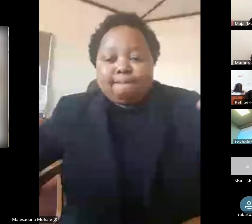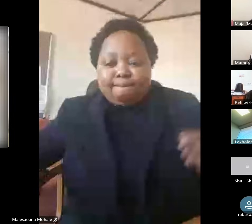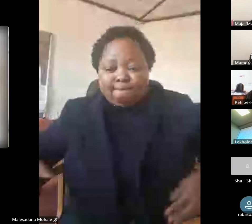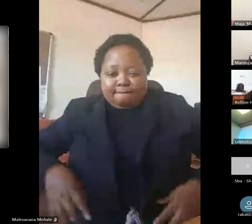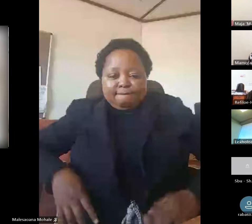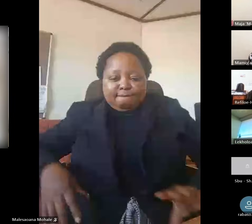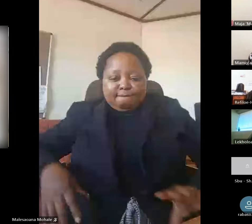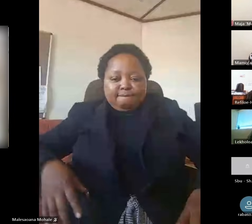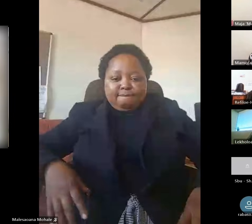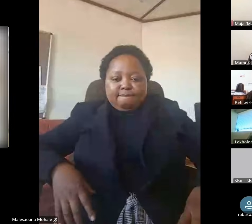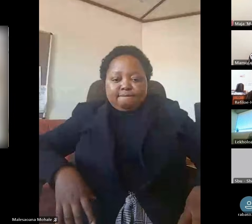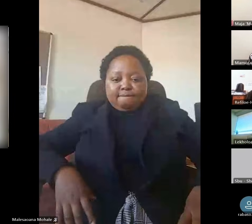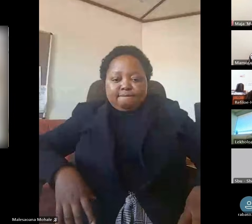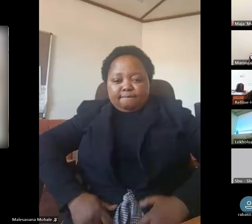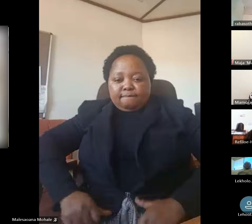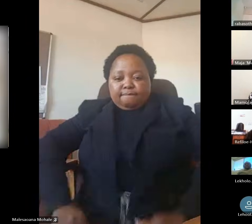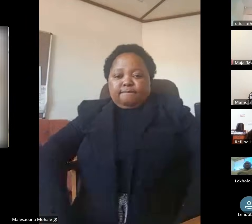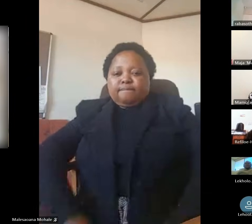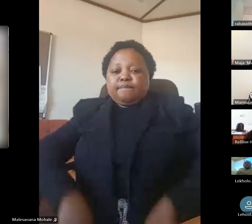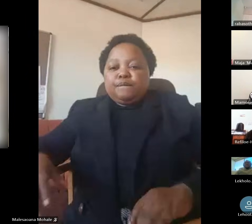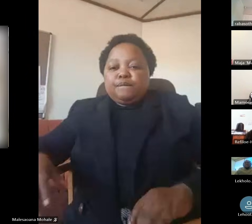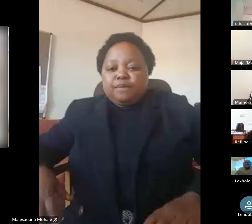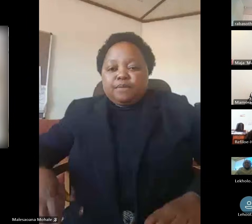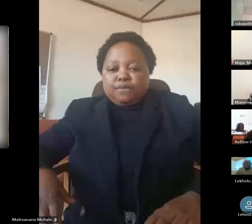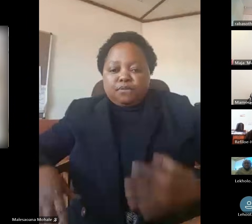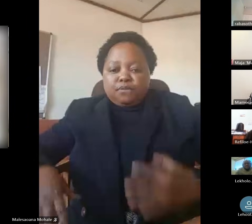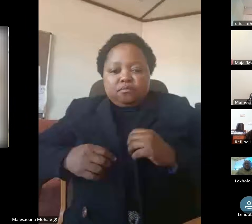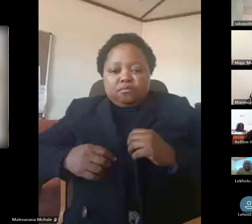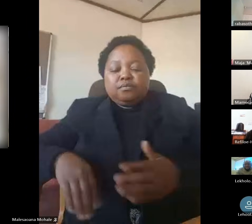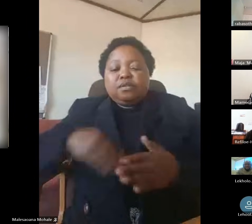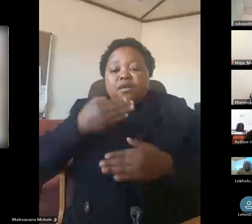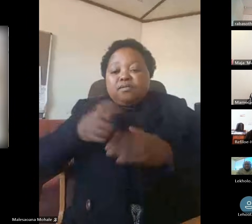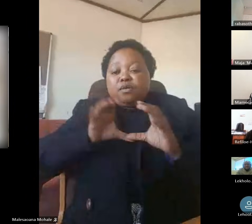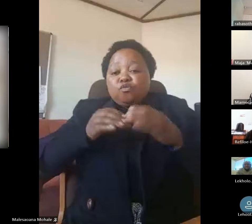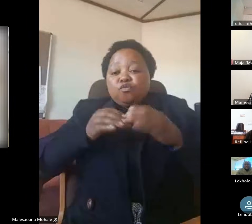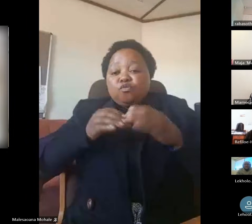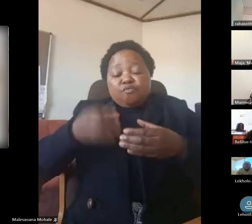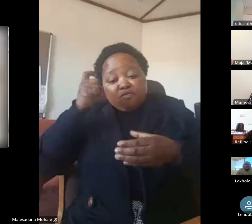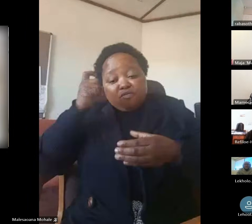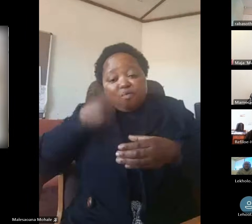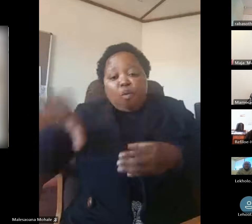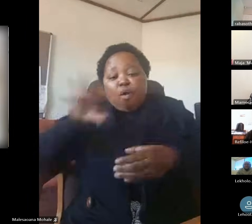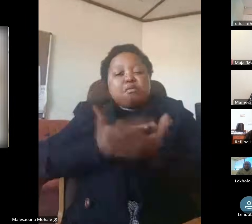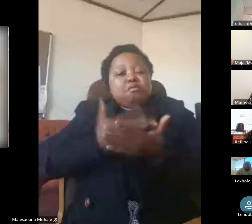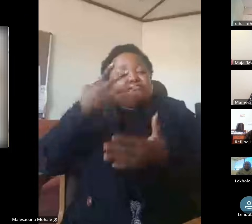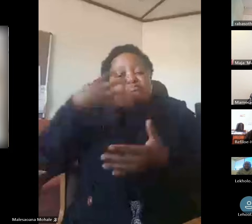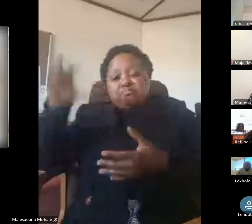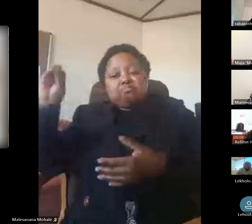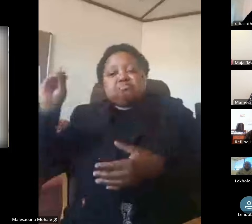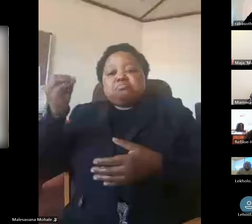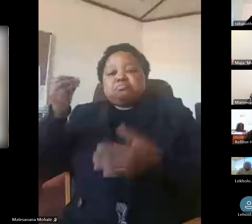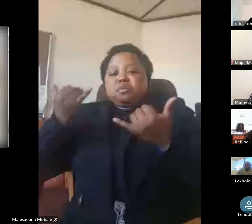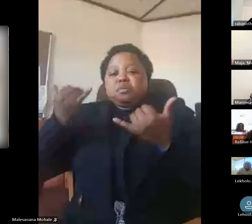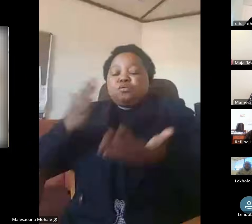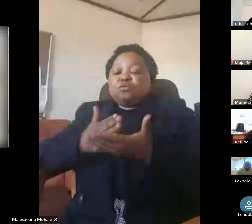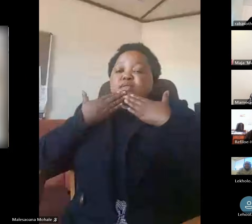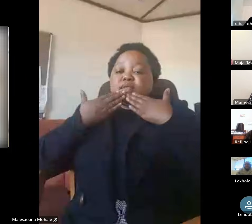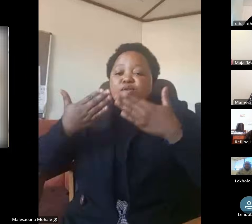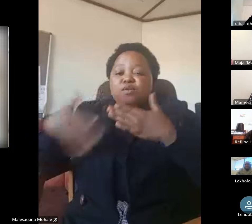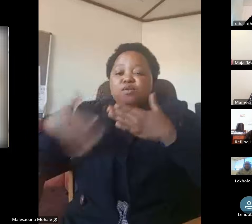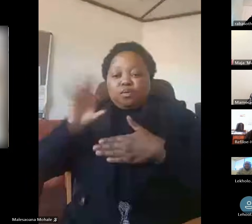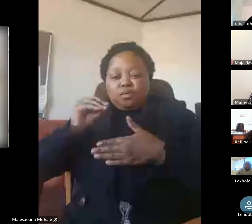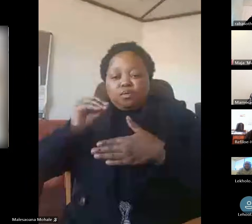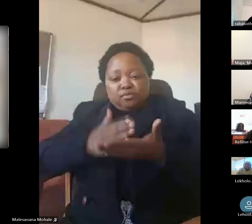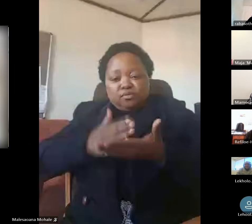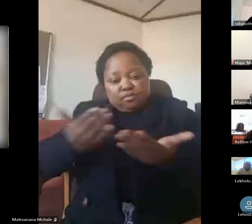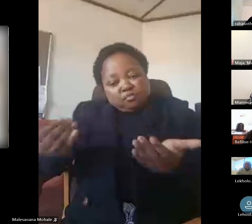There after the group photo, then all will be done, and we really thank you. And from my